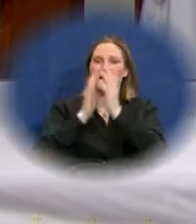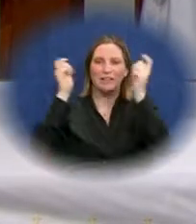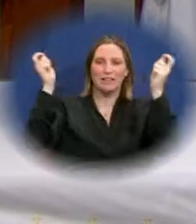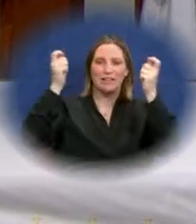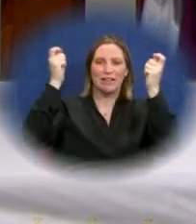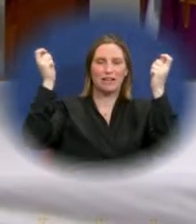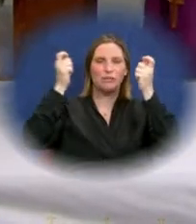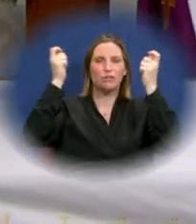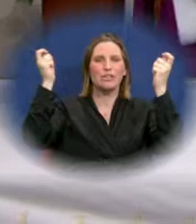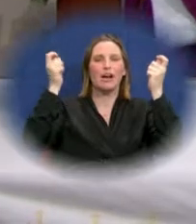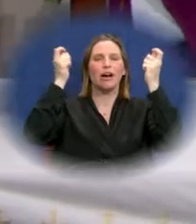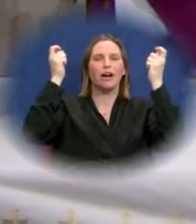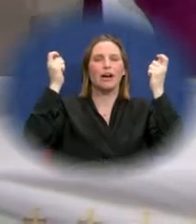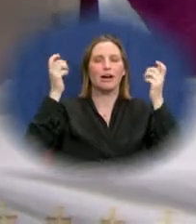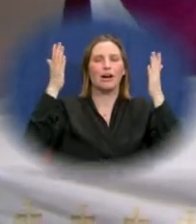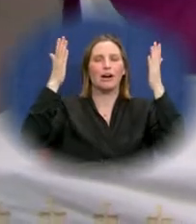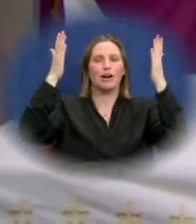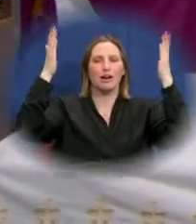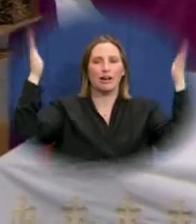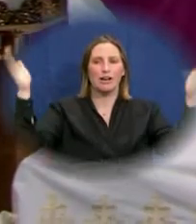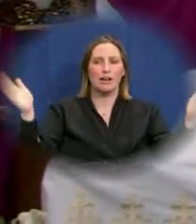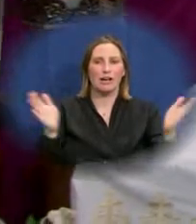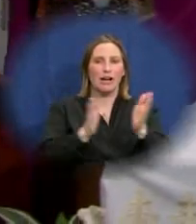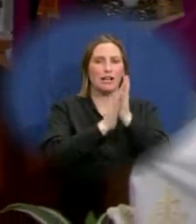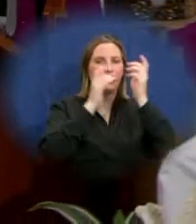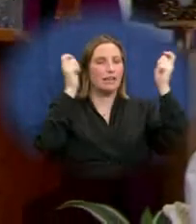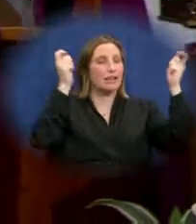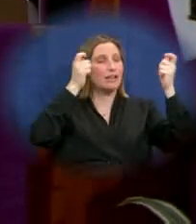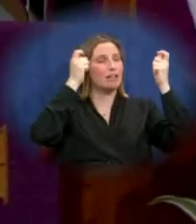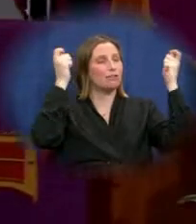Hallelujah, hallelujah,